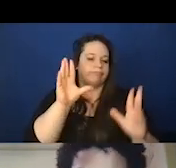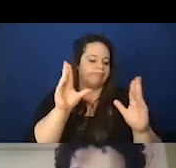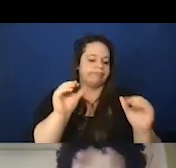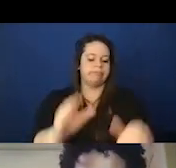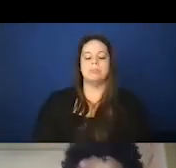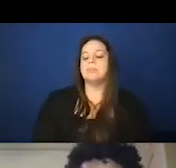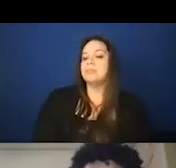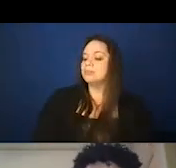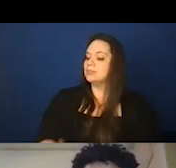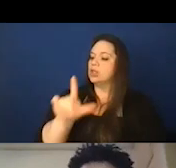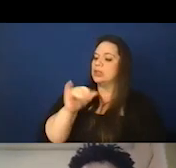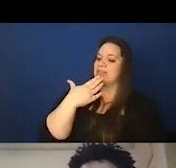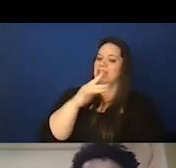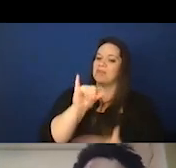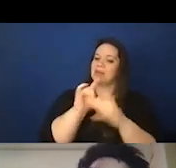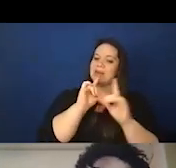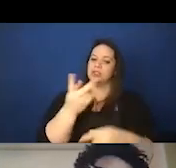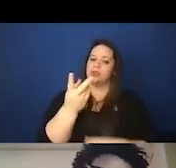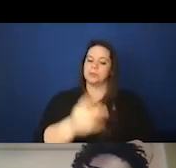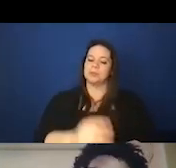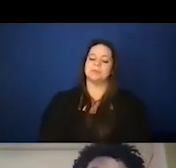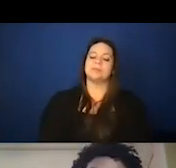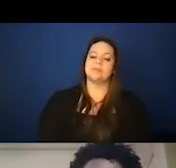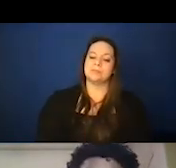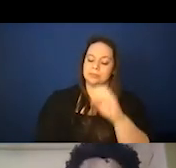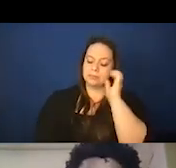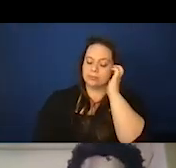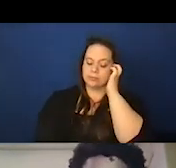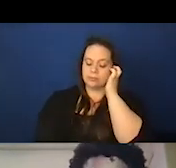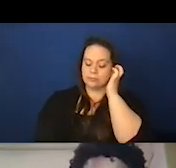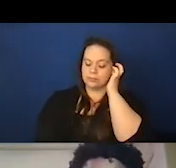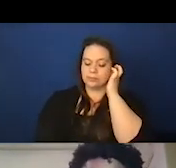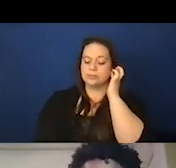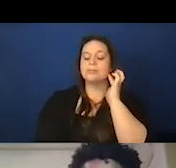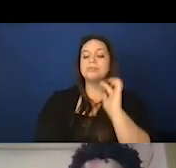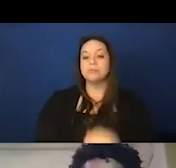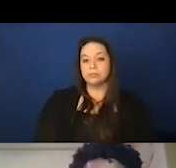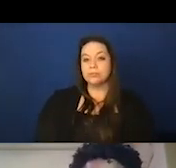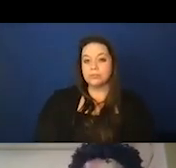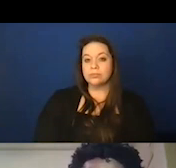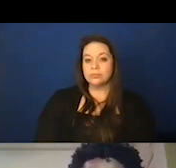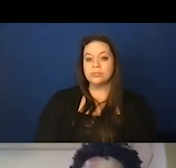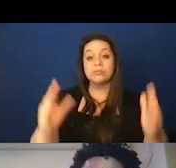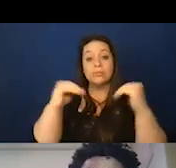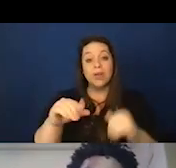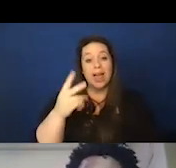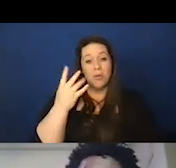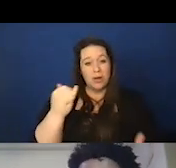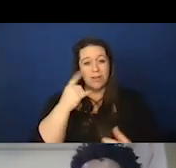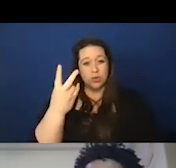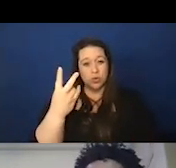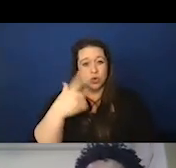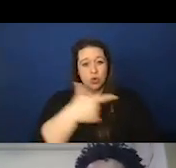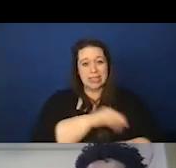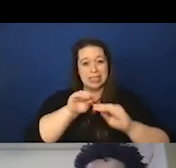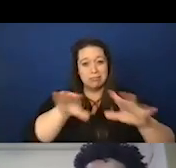that. So next question. There are currently 2 vaccines being administered throughout the United States for emergency use. So